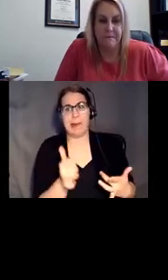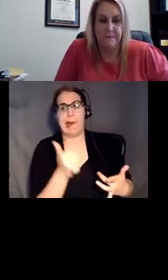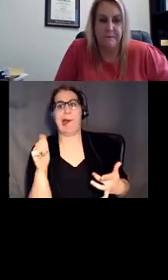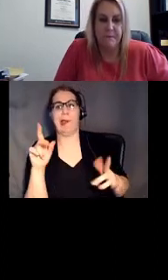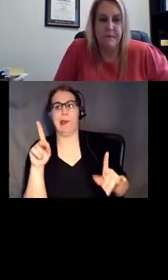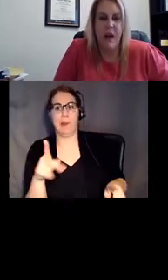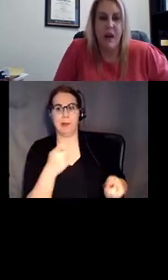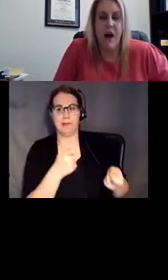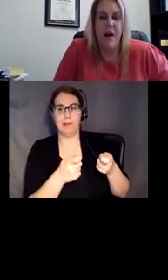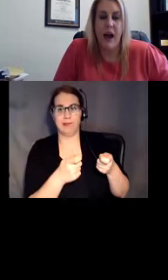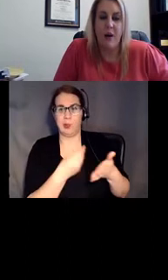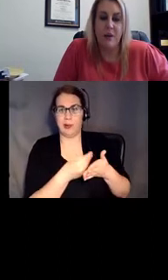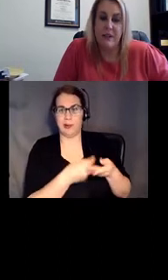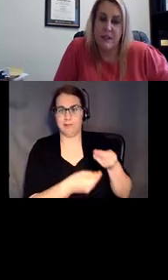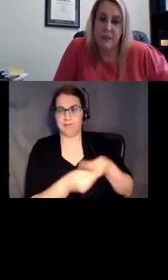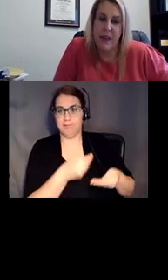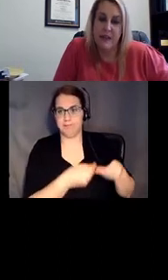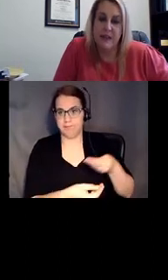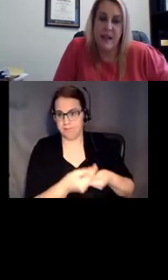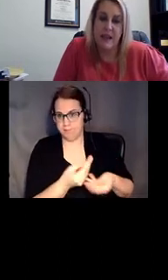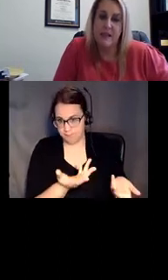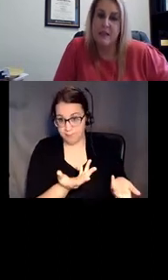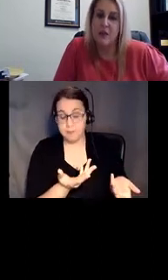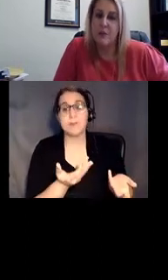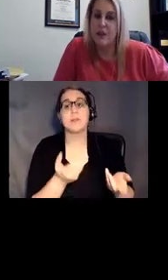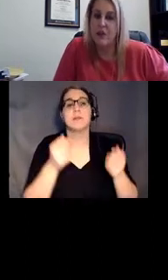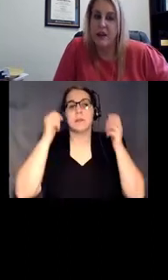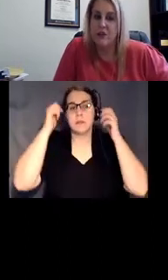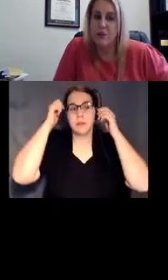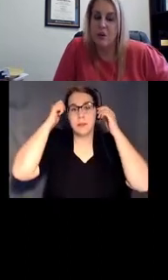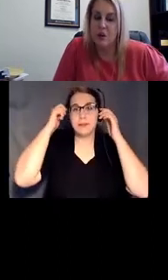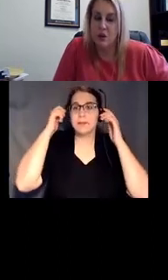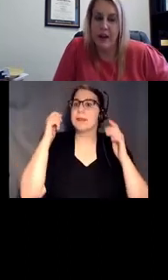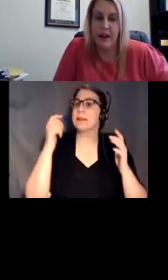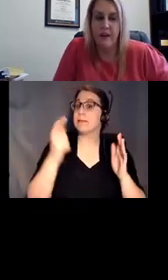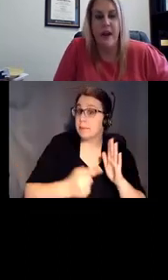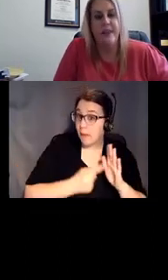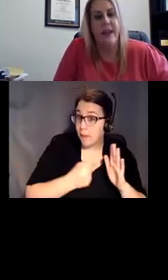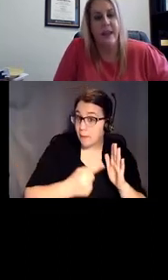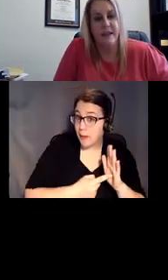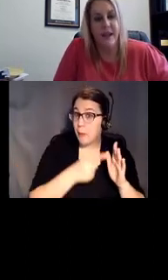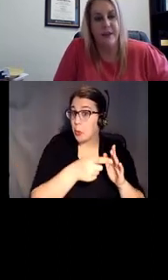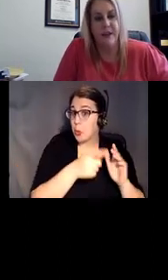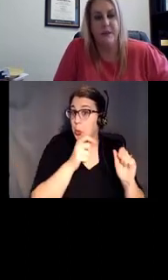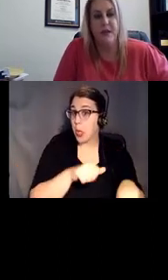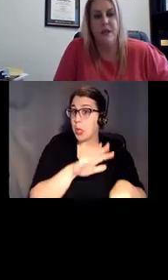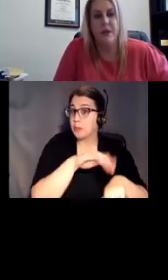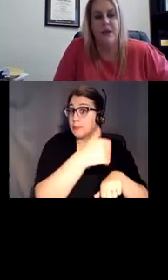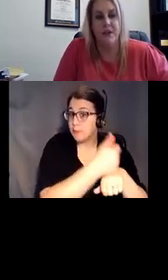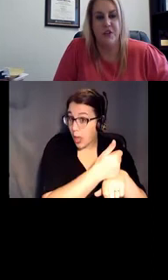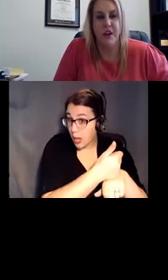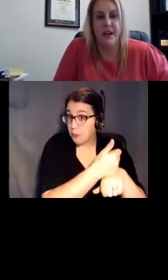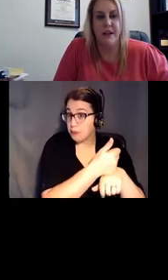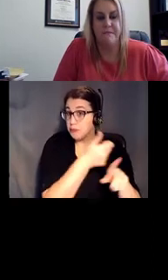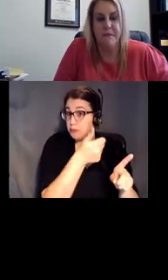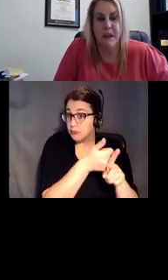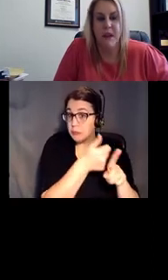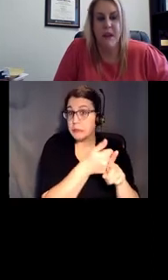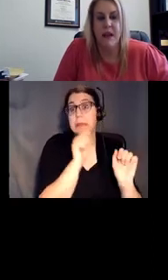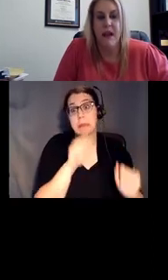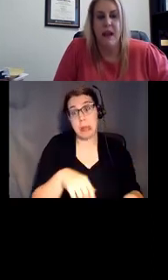there. However, in some cases, they can still be the grantor or creator, and they can definitely be the